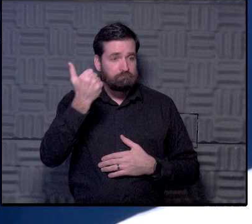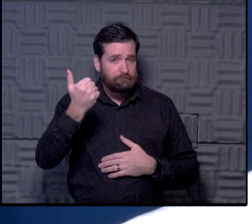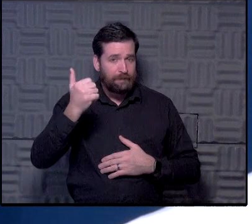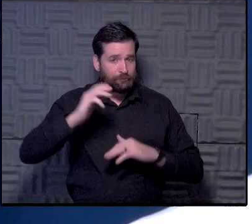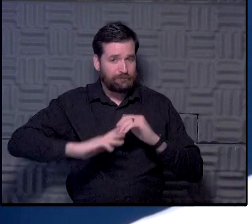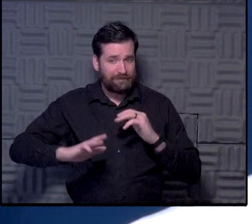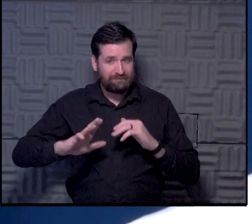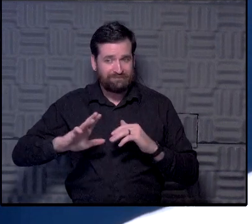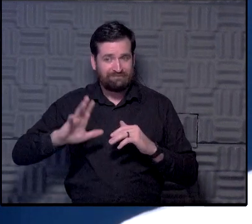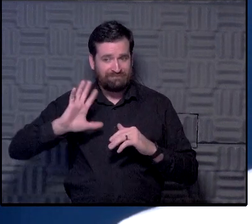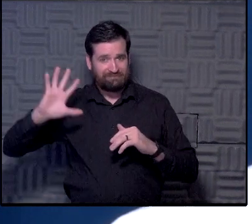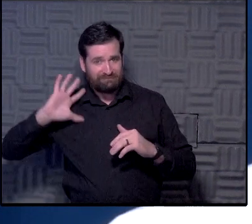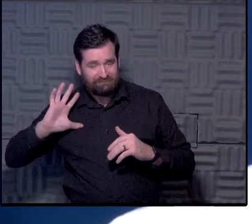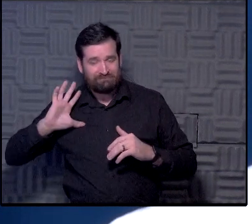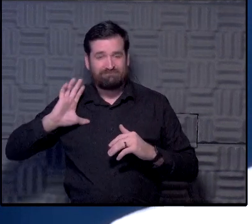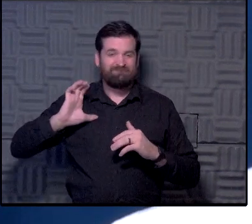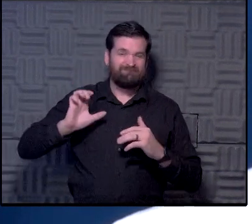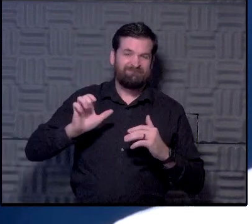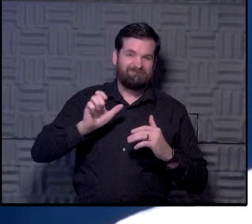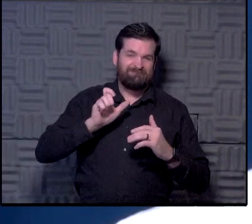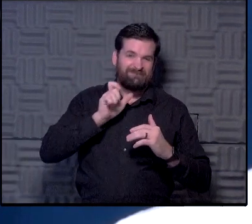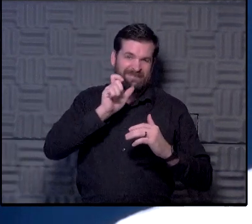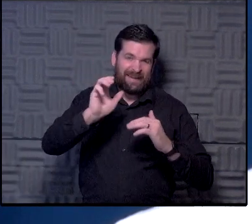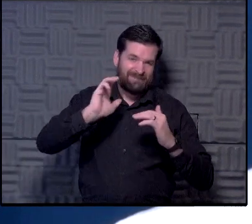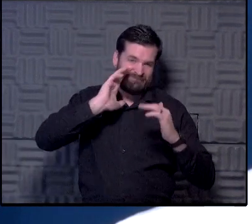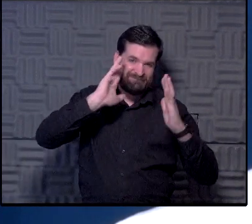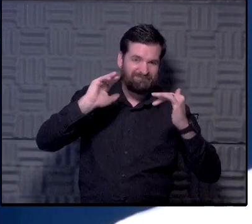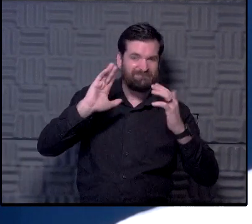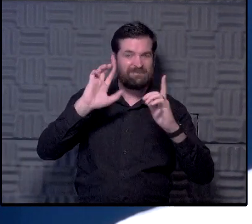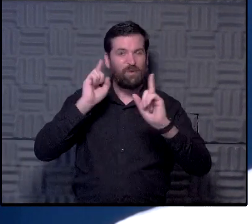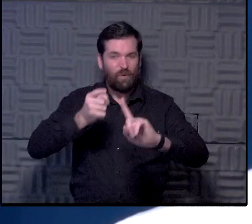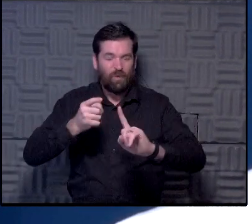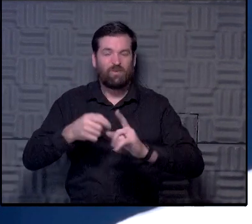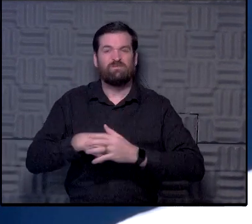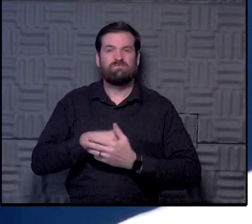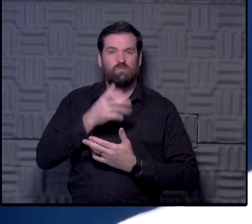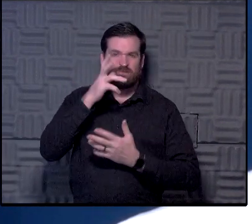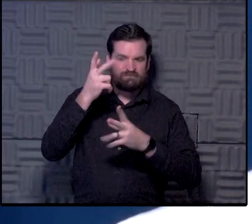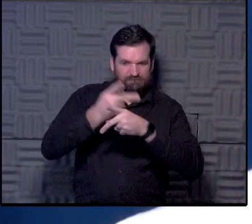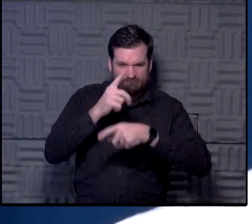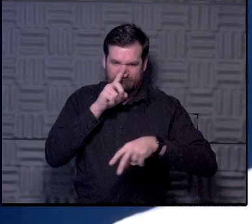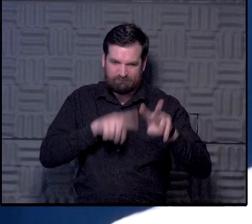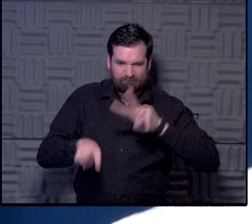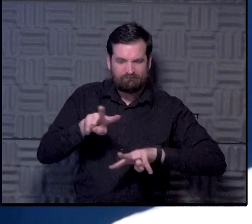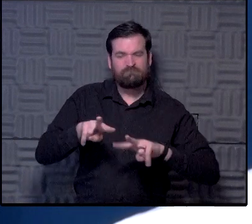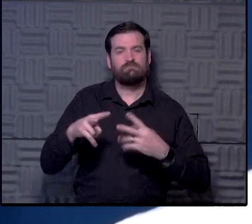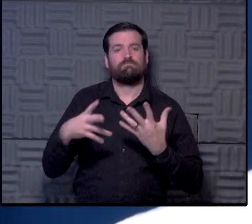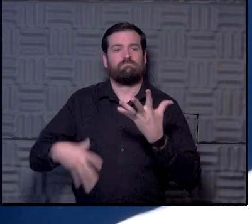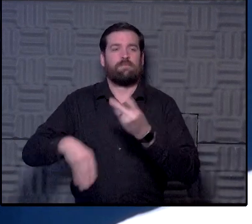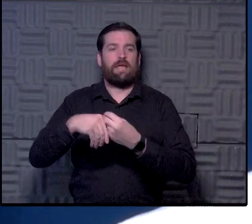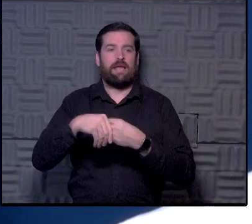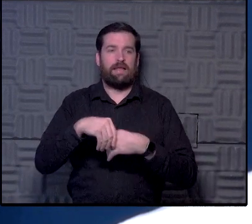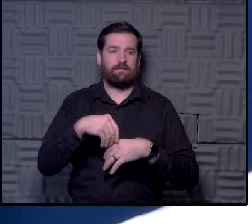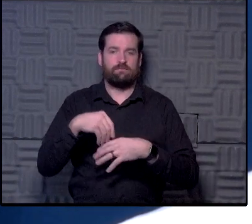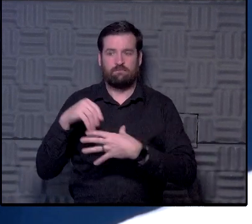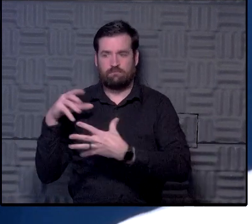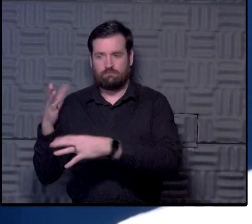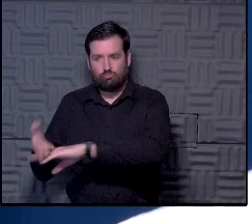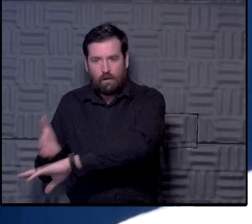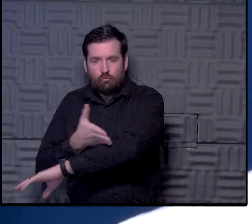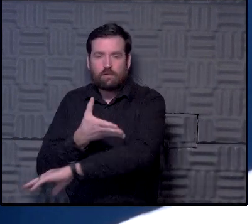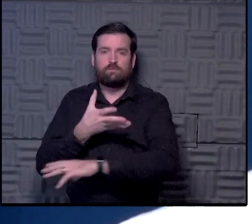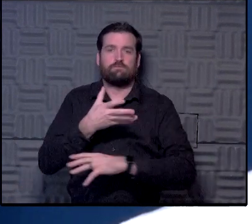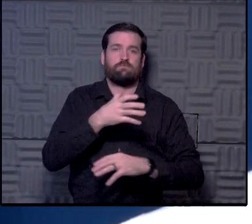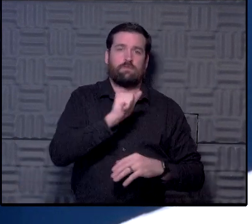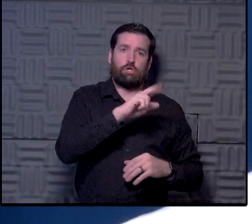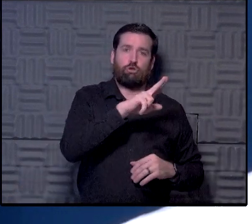as we'd like it to be. And we'll keep working through what those things mean. You know, when you add up those recovering and